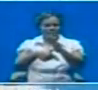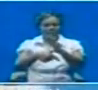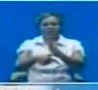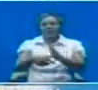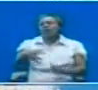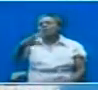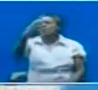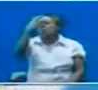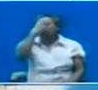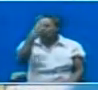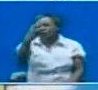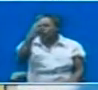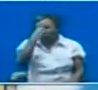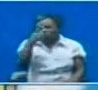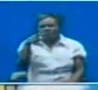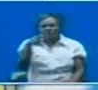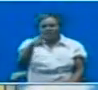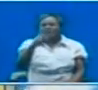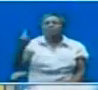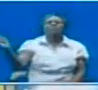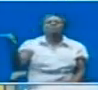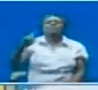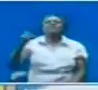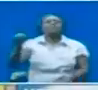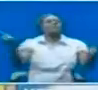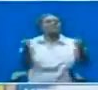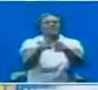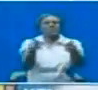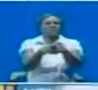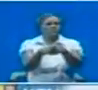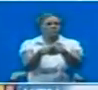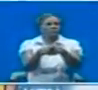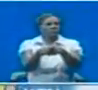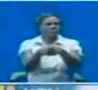William Samoei Ruto was as presidential as they come,